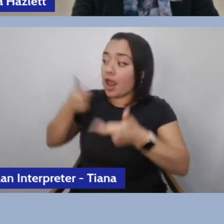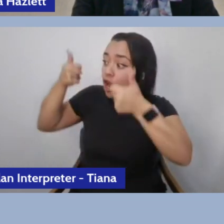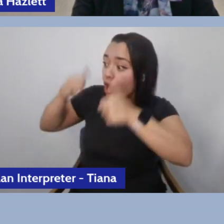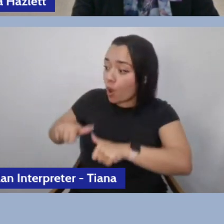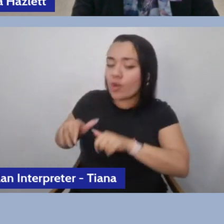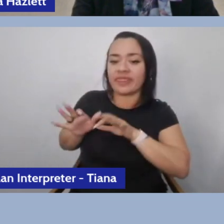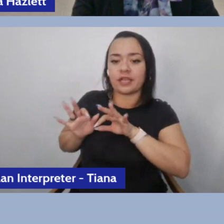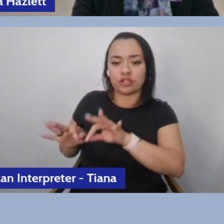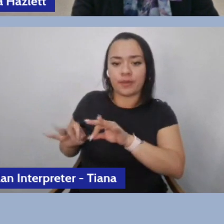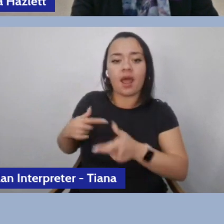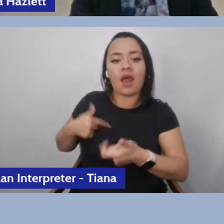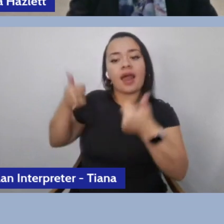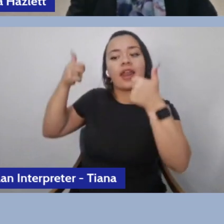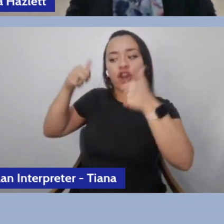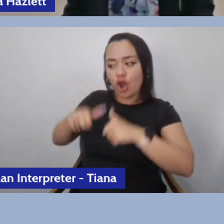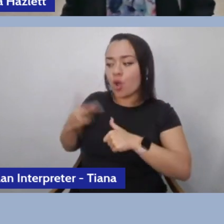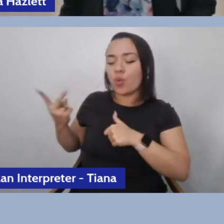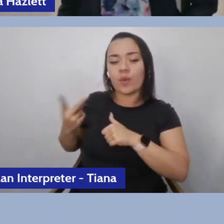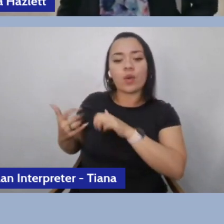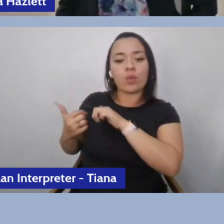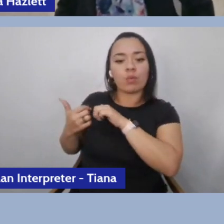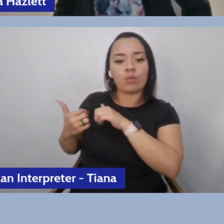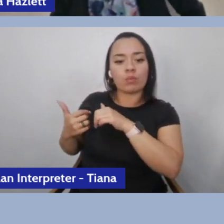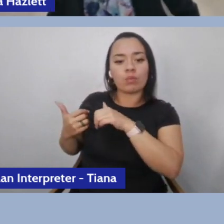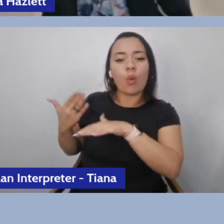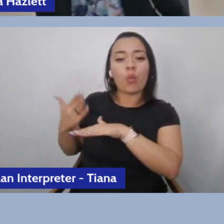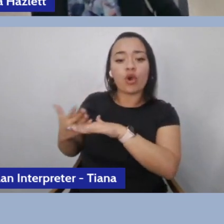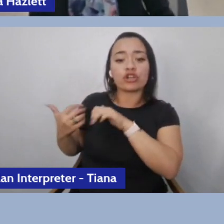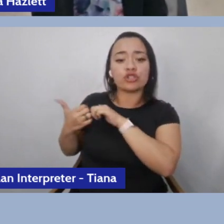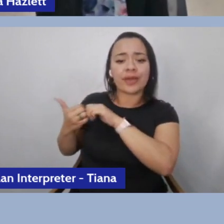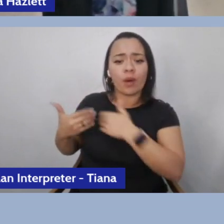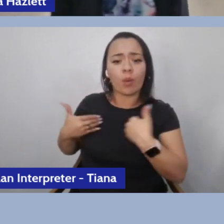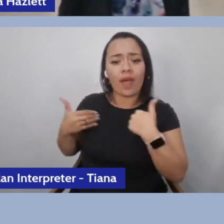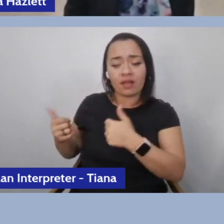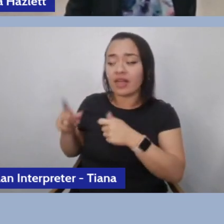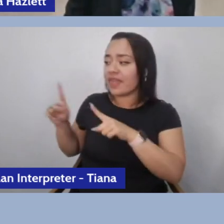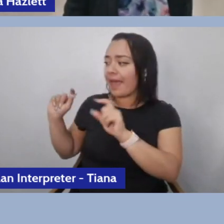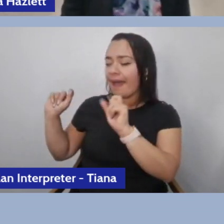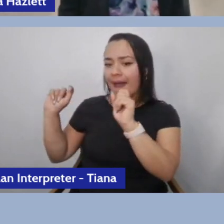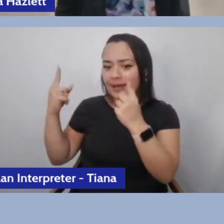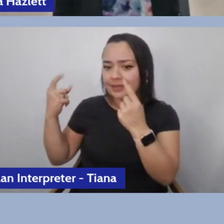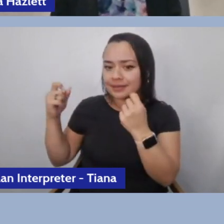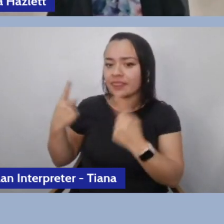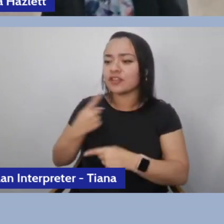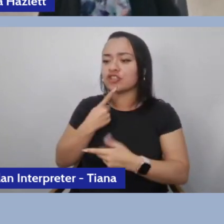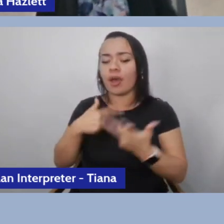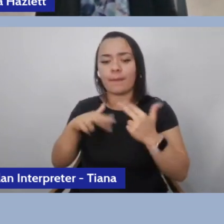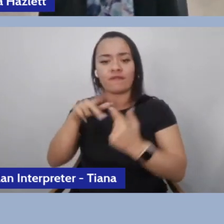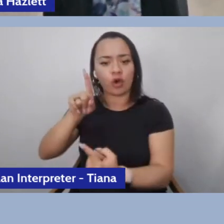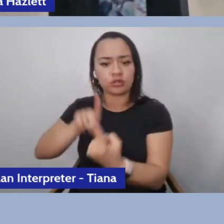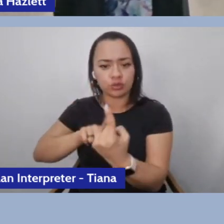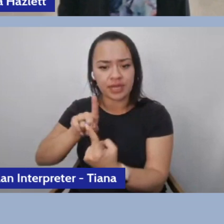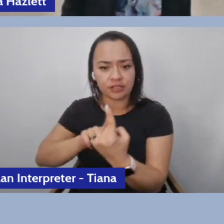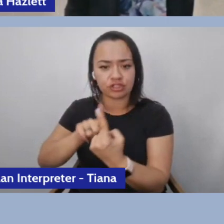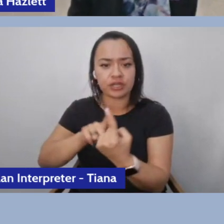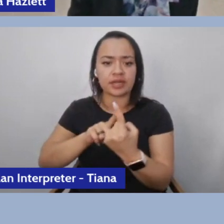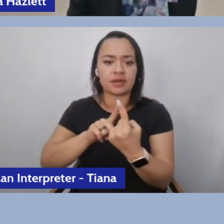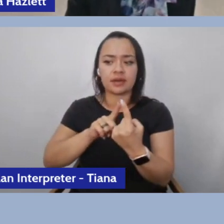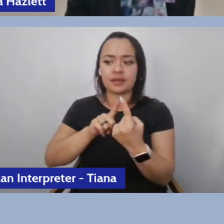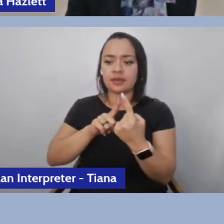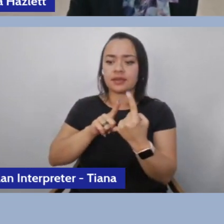know that we've worked together well and they understand the type of consultation that we will be